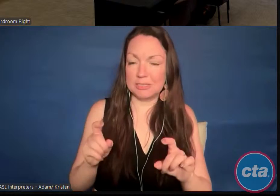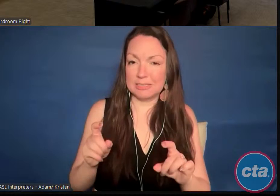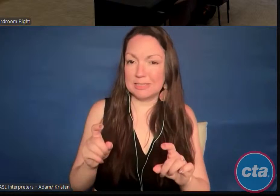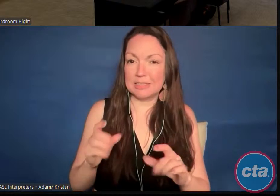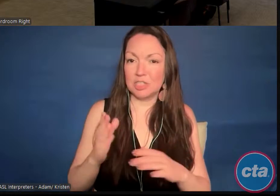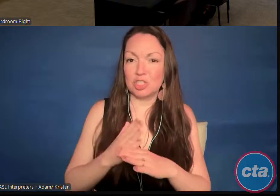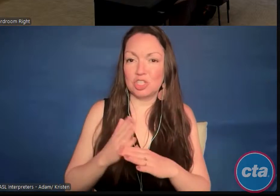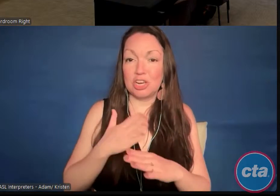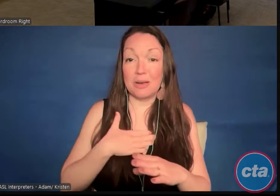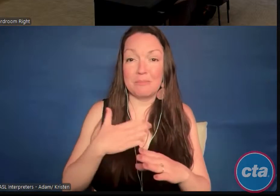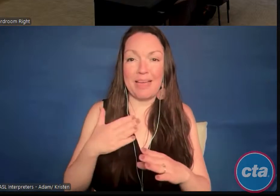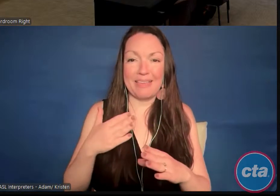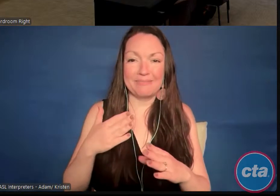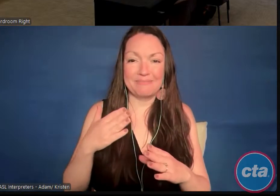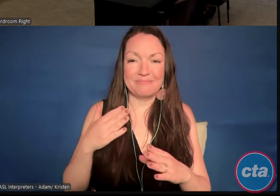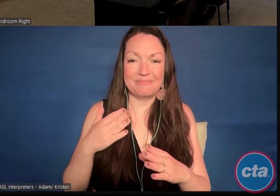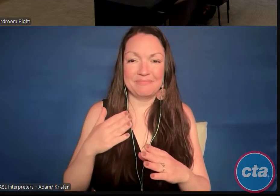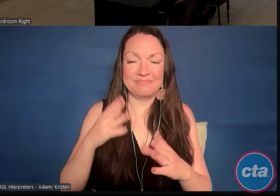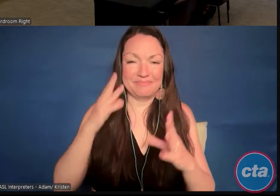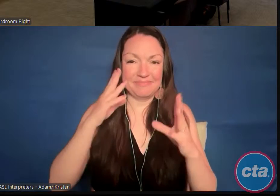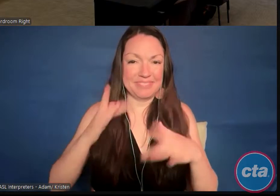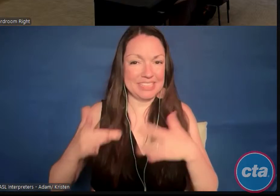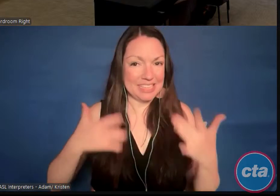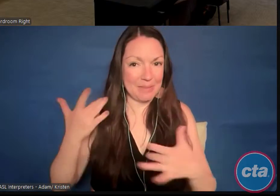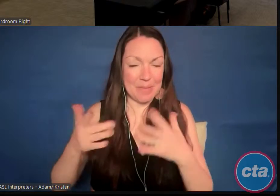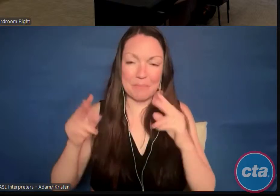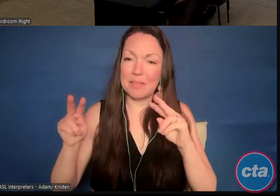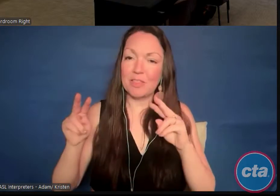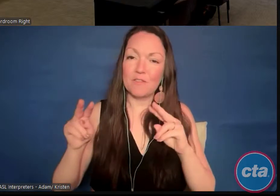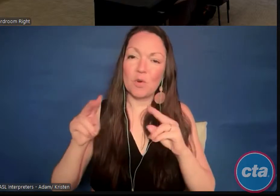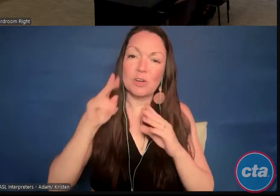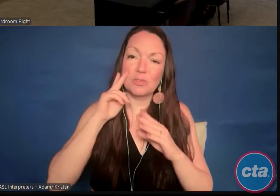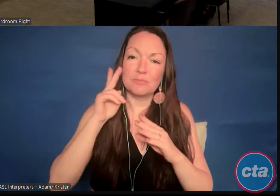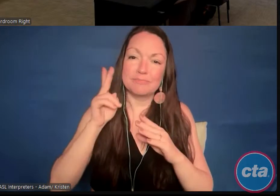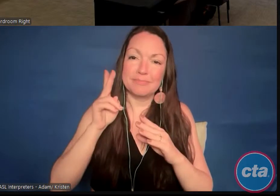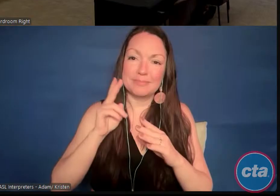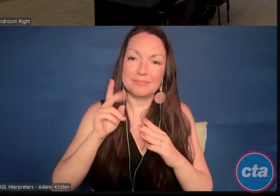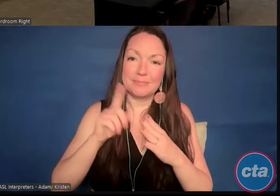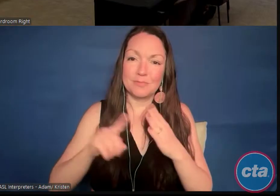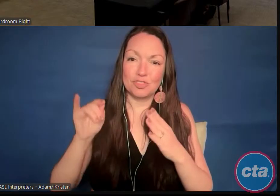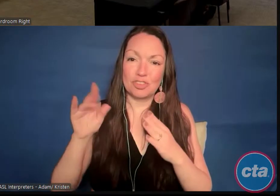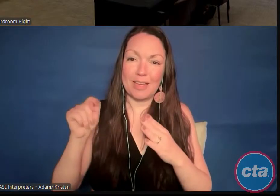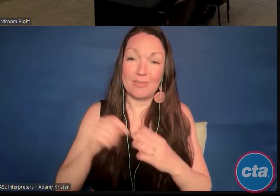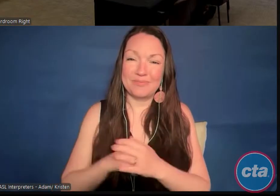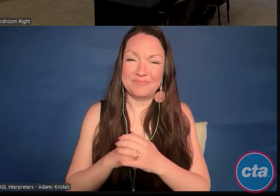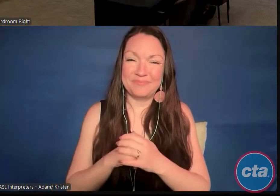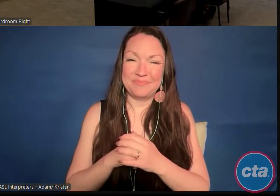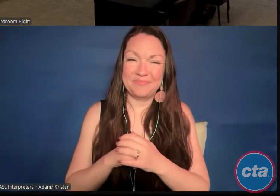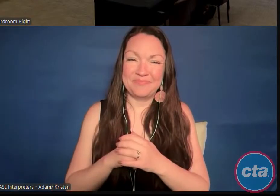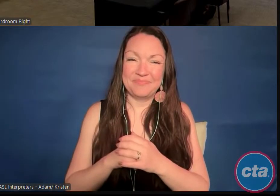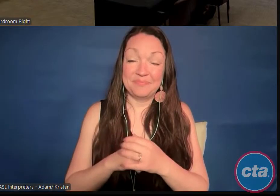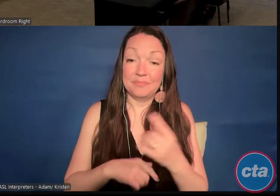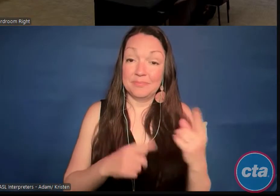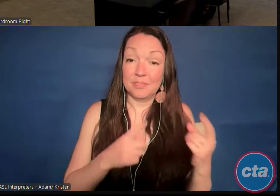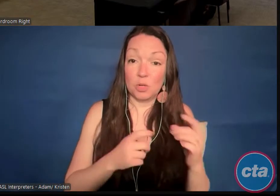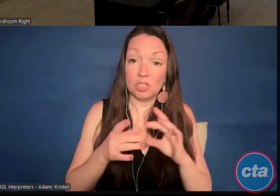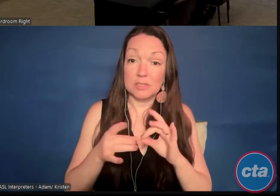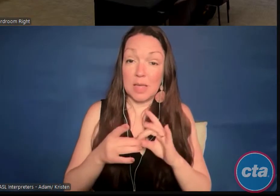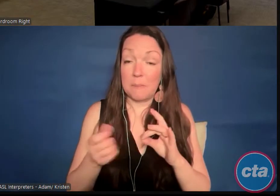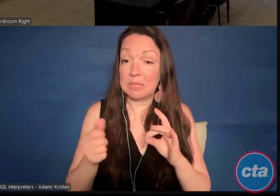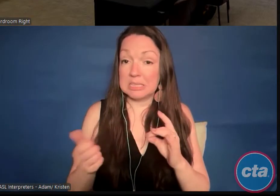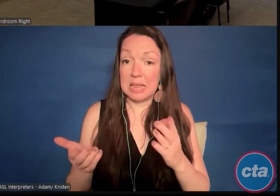my excitement about it and I look forward to checking it out. Great. We'll take questions and comments from other members